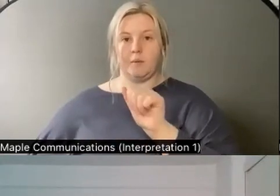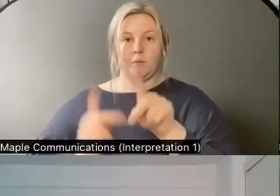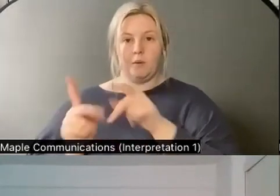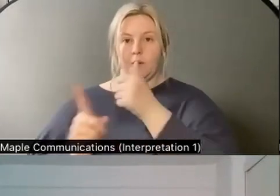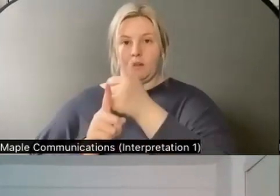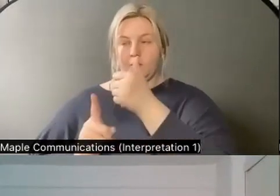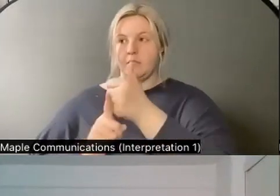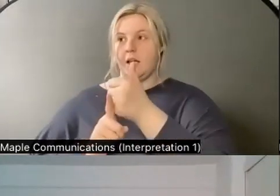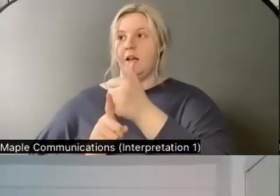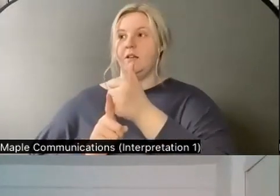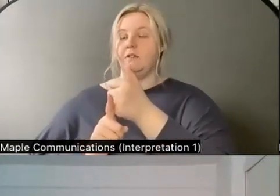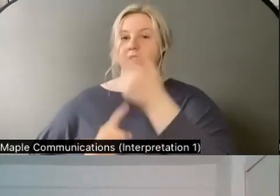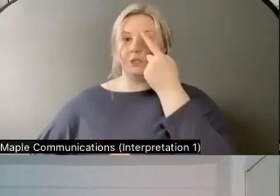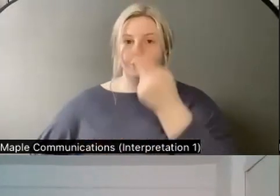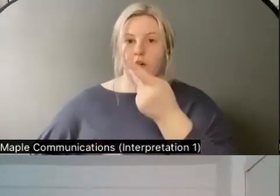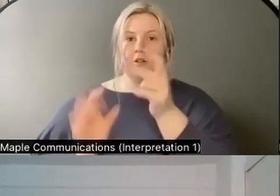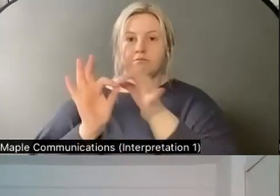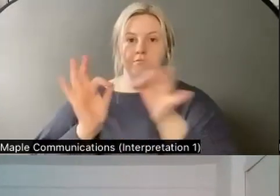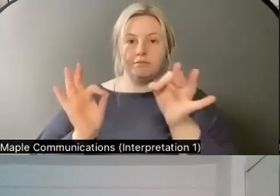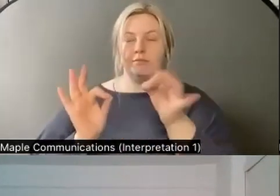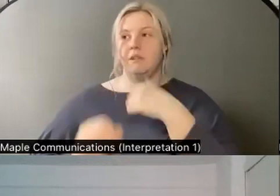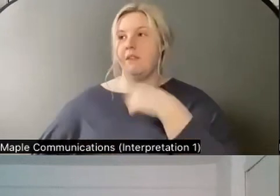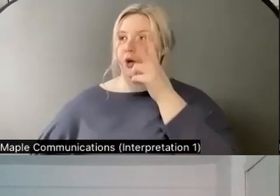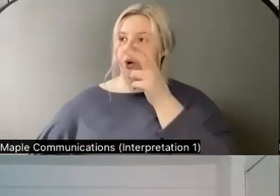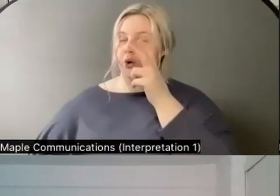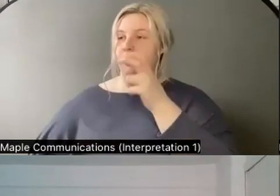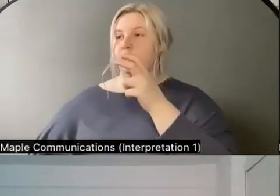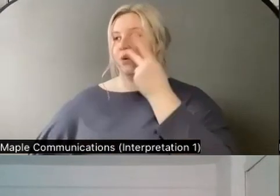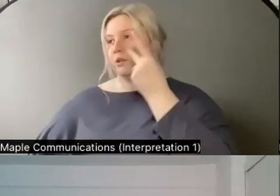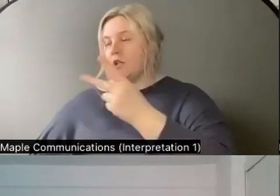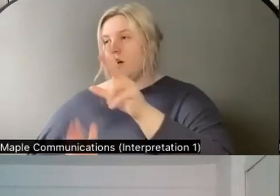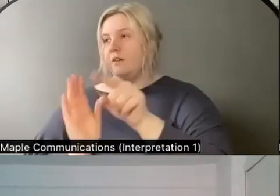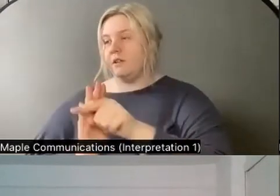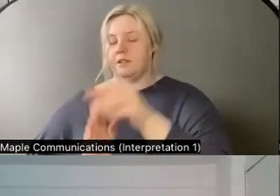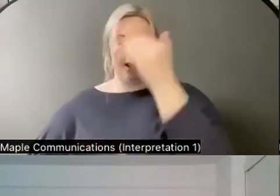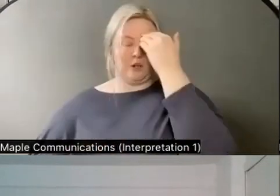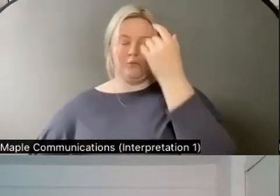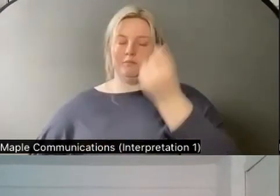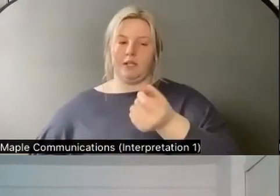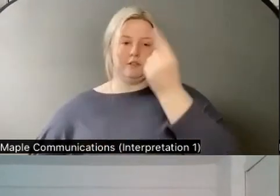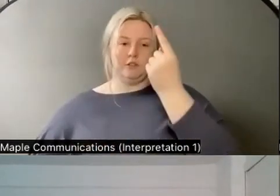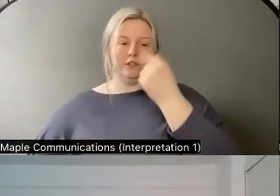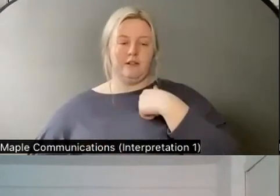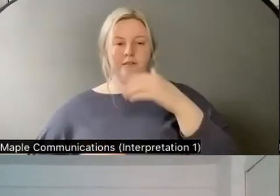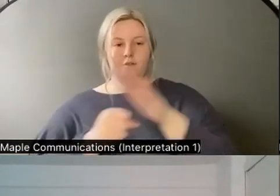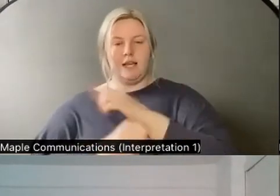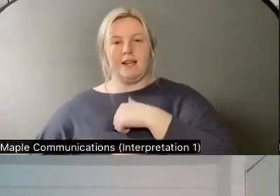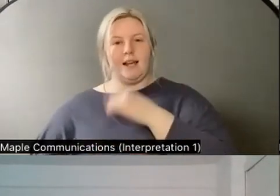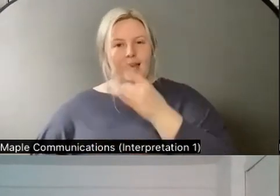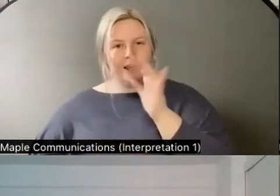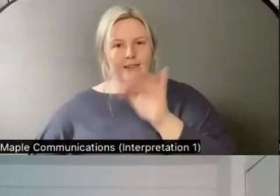and knew immediately what it meant for probabilities of care,